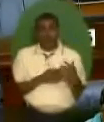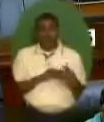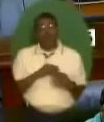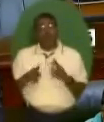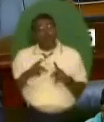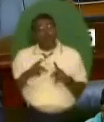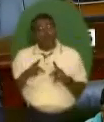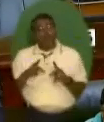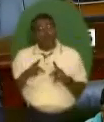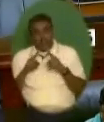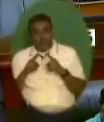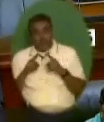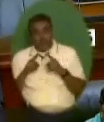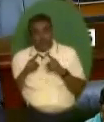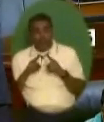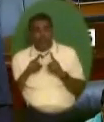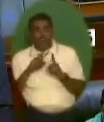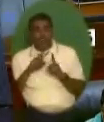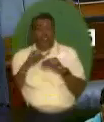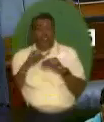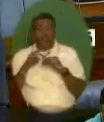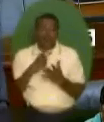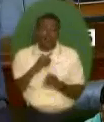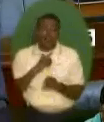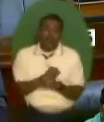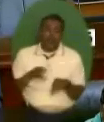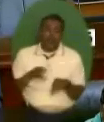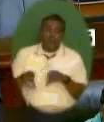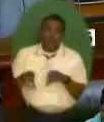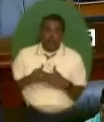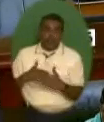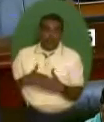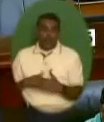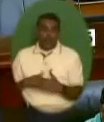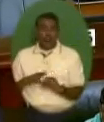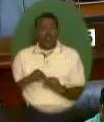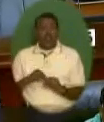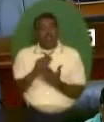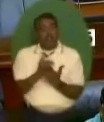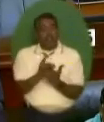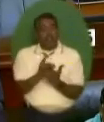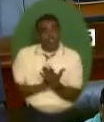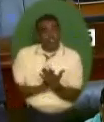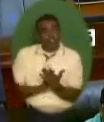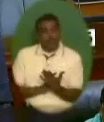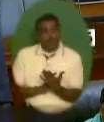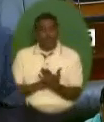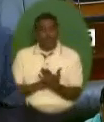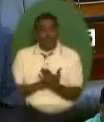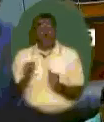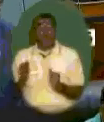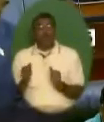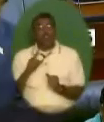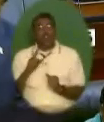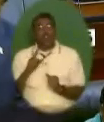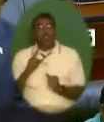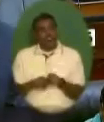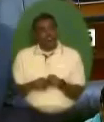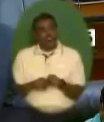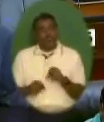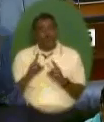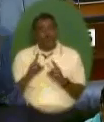spokespersons deflect the concerns of contractors by saying that they have intractable documentation issues. One state